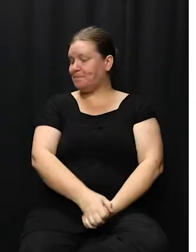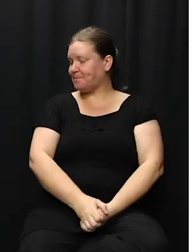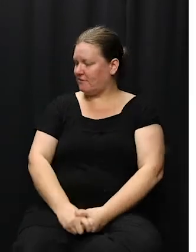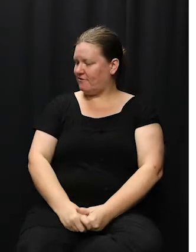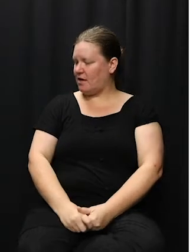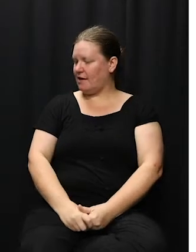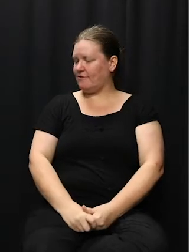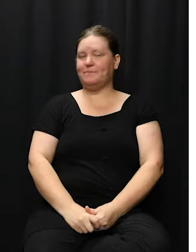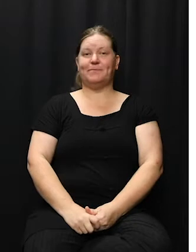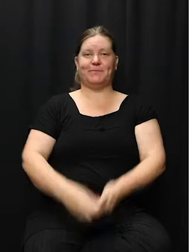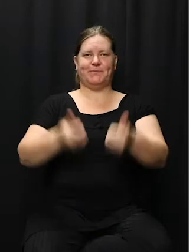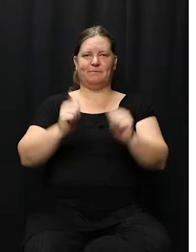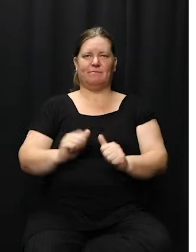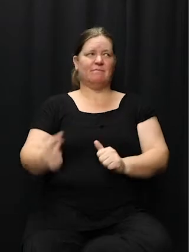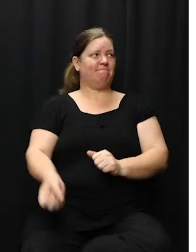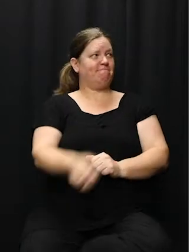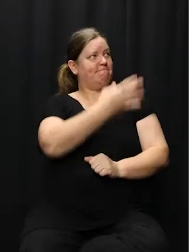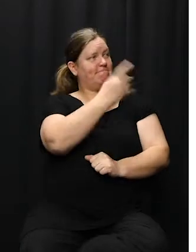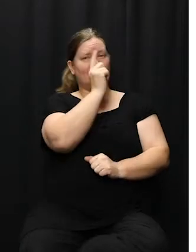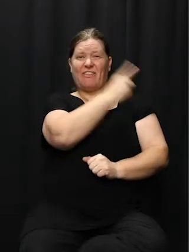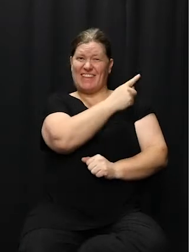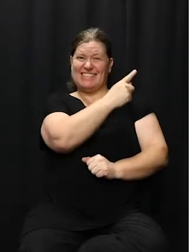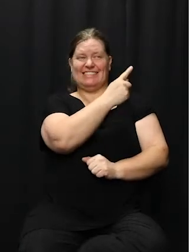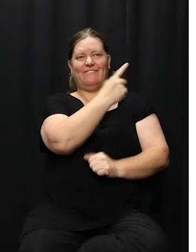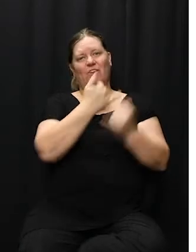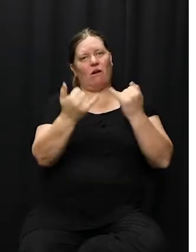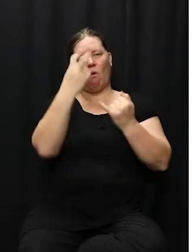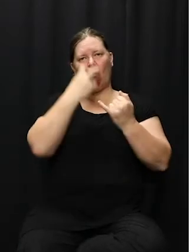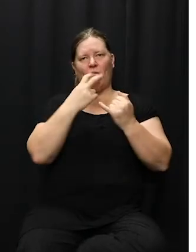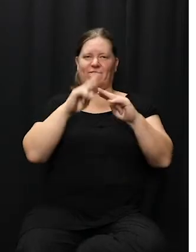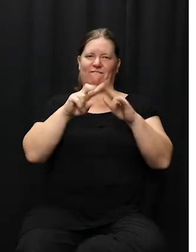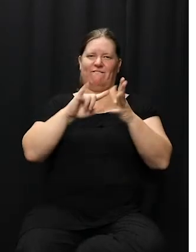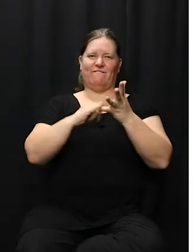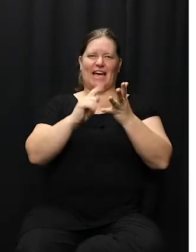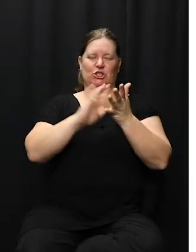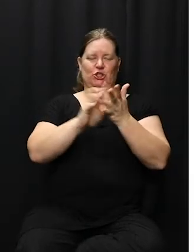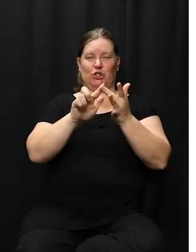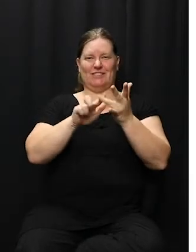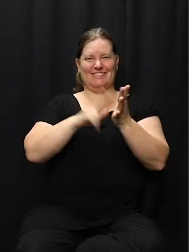specific goals. Okay, so this is a very old-fashioned view of language.